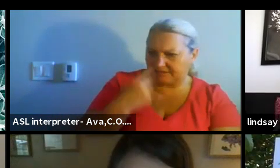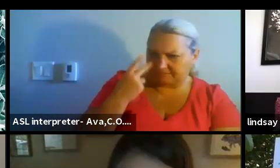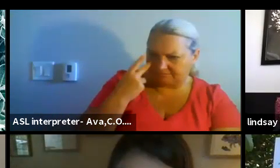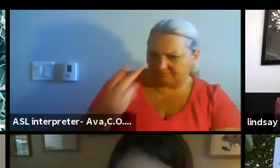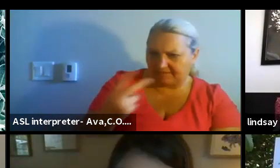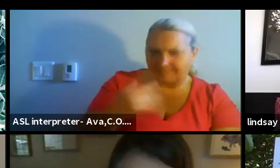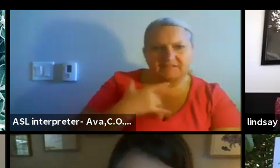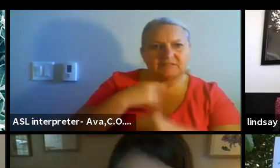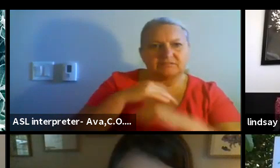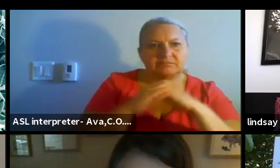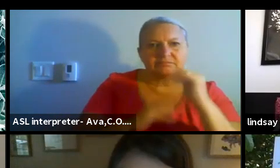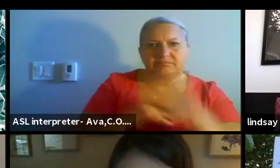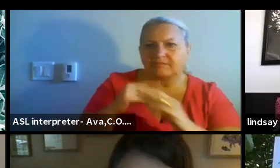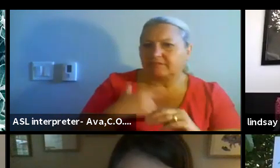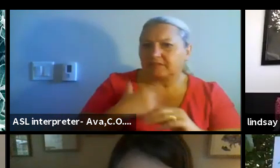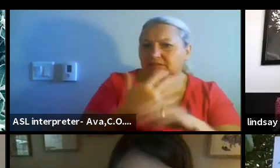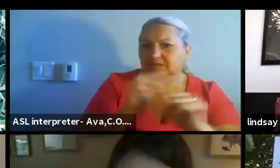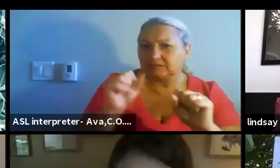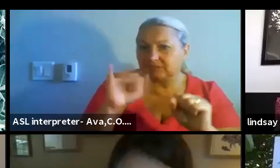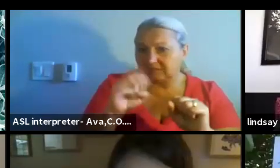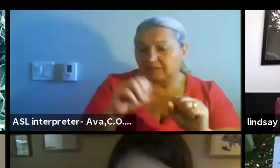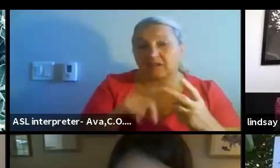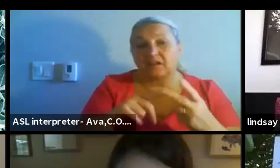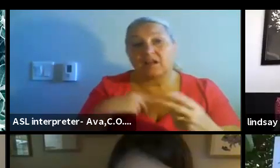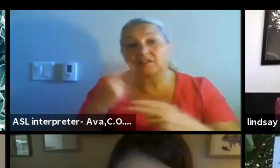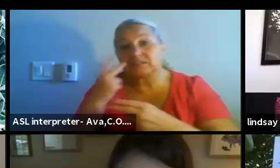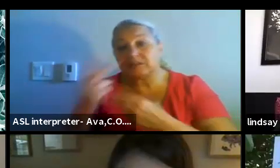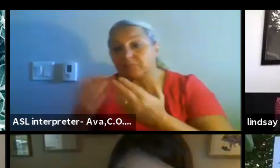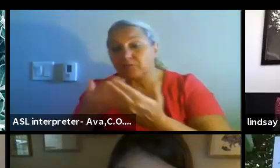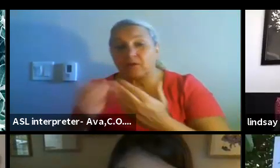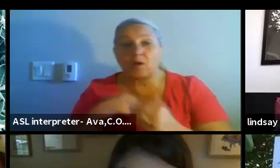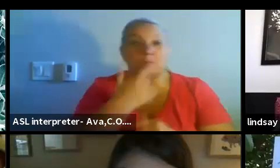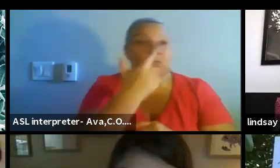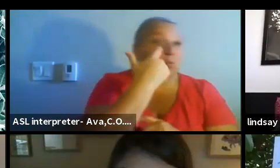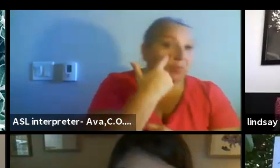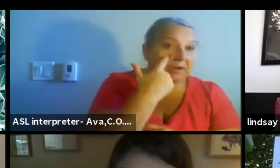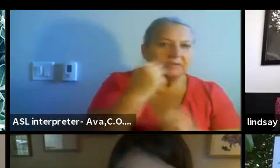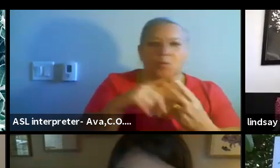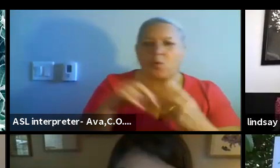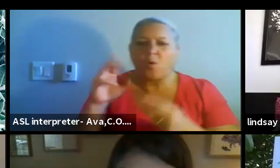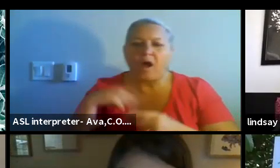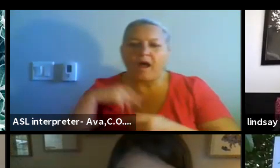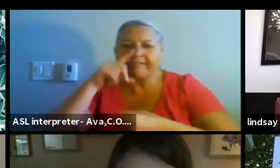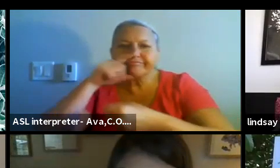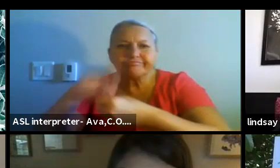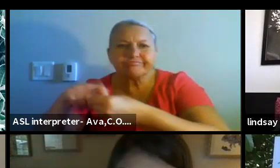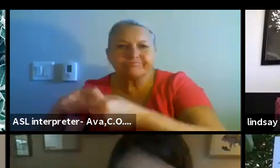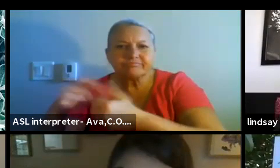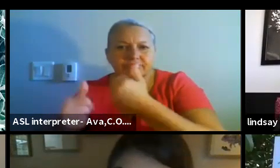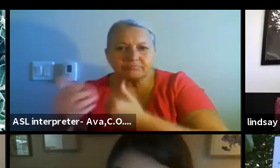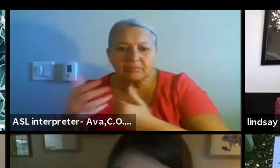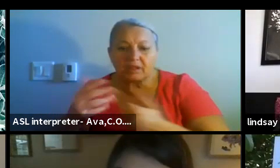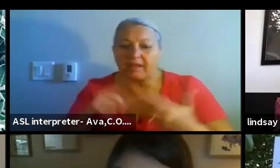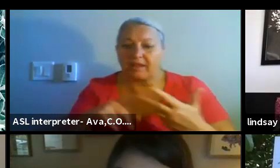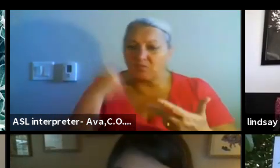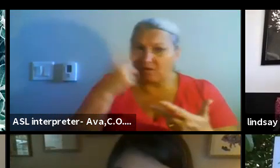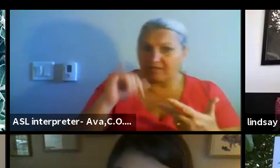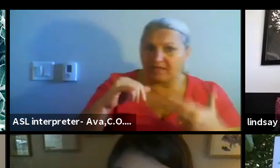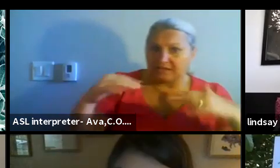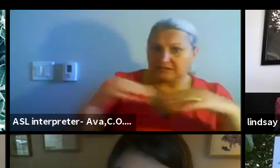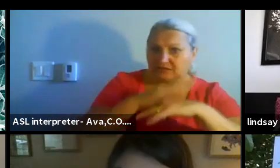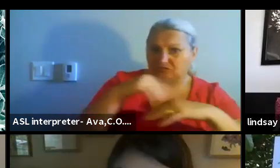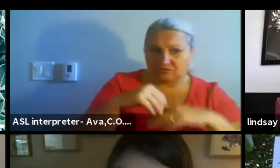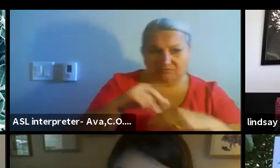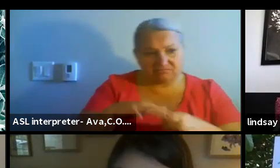safely navigate the frontier between witness and voyeur? How might I ensure that the indigenous bodies on that stage were